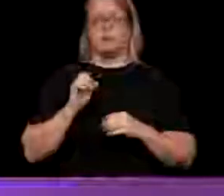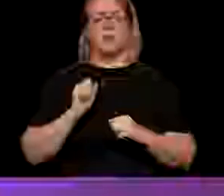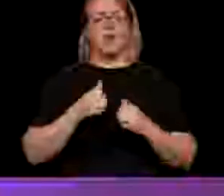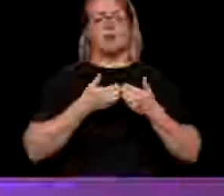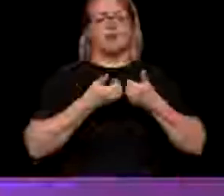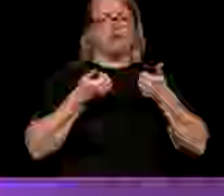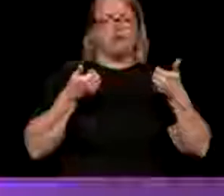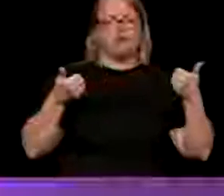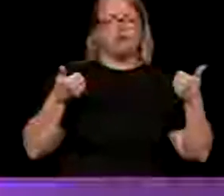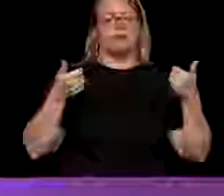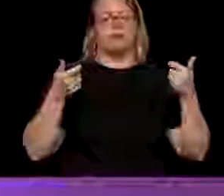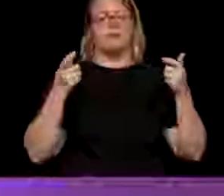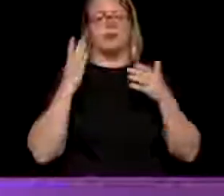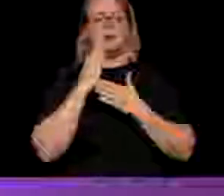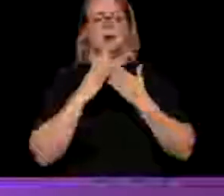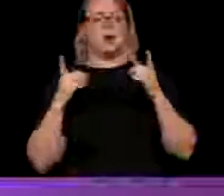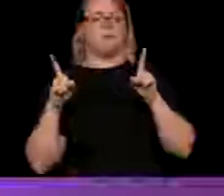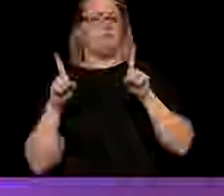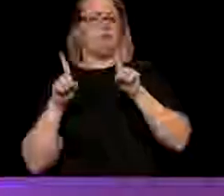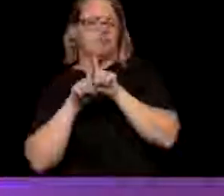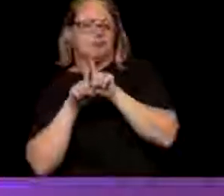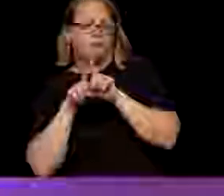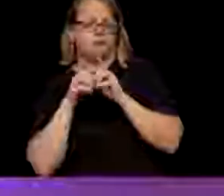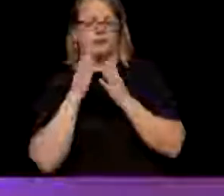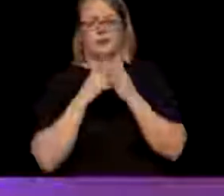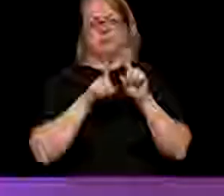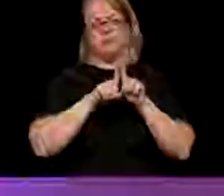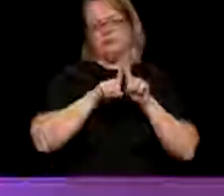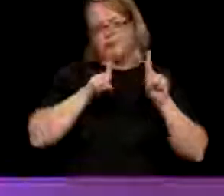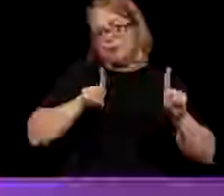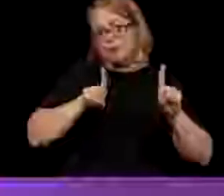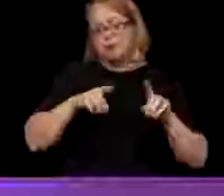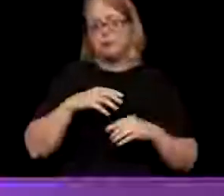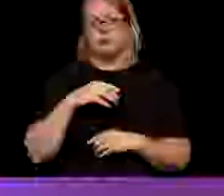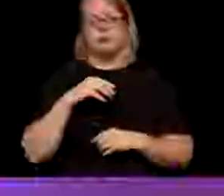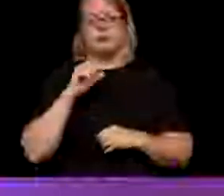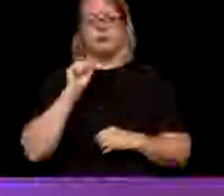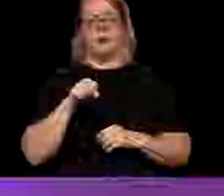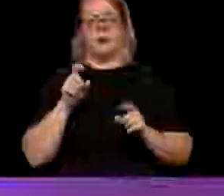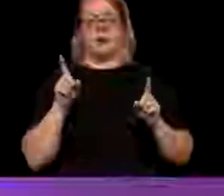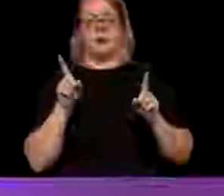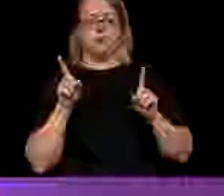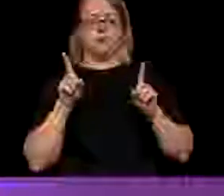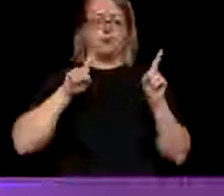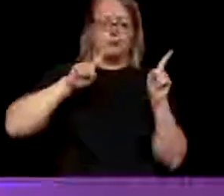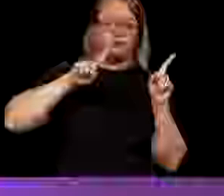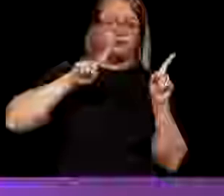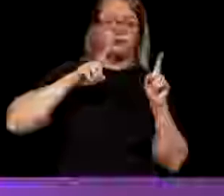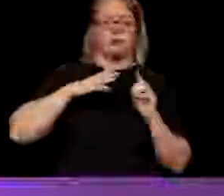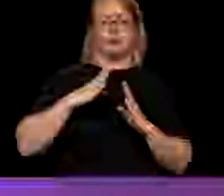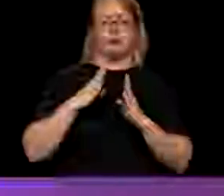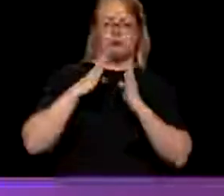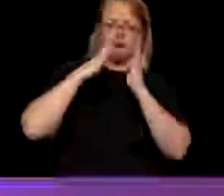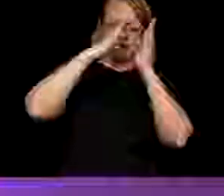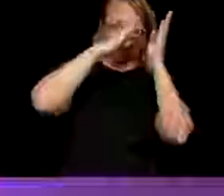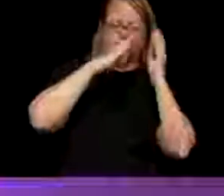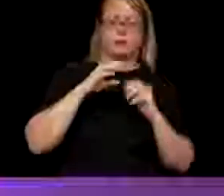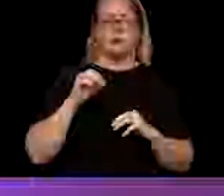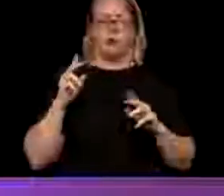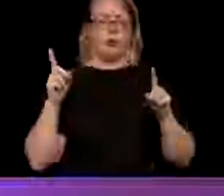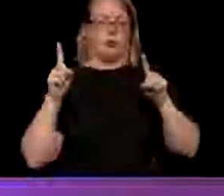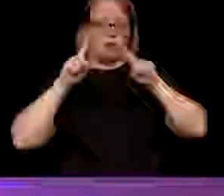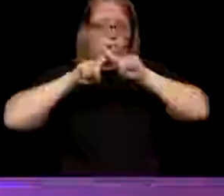be more natural, just like in nature. You can put some closer together, some could be straighter, some could lean a little